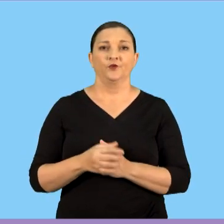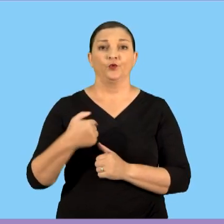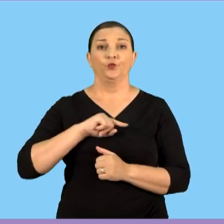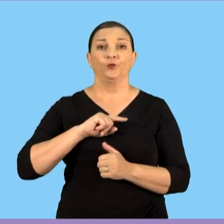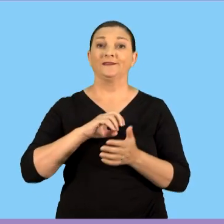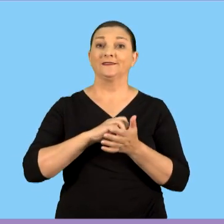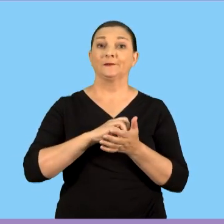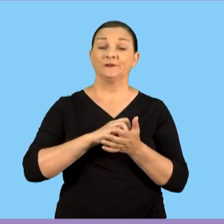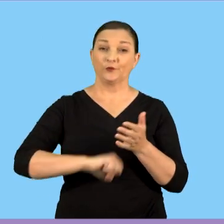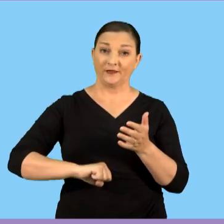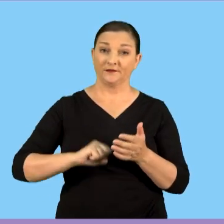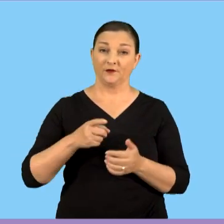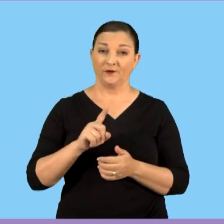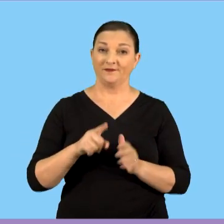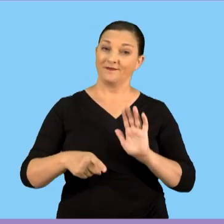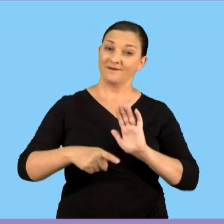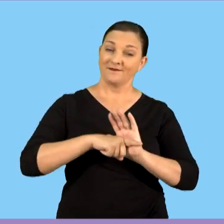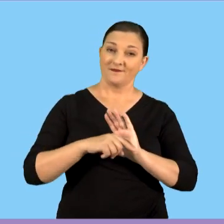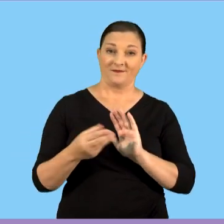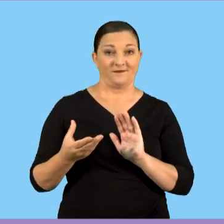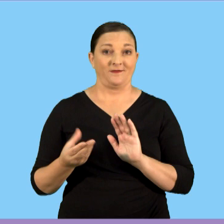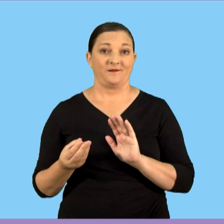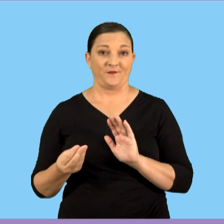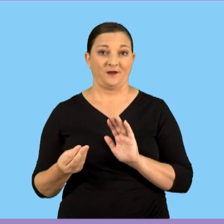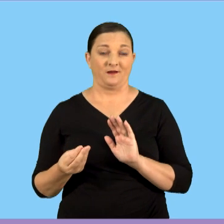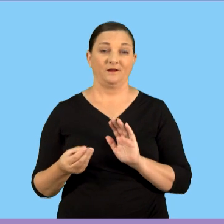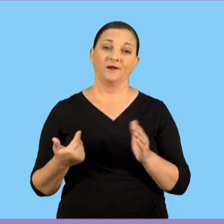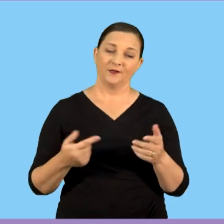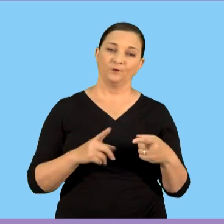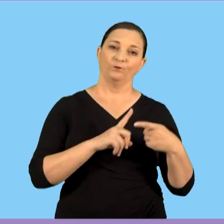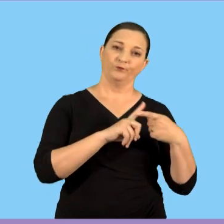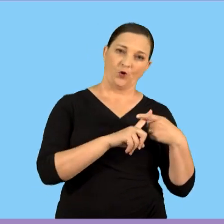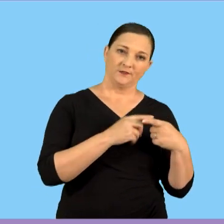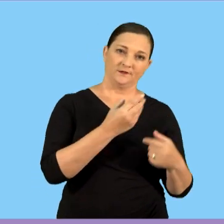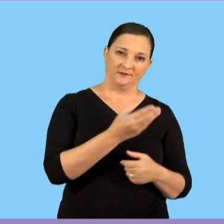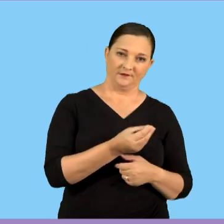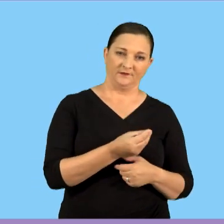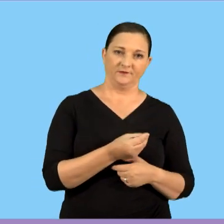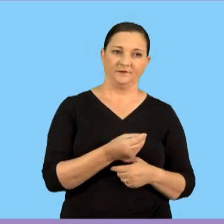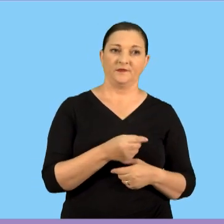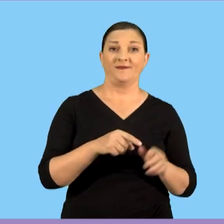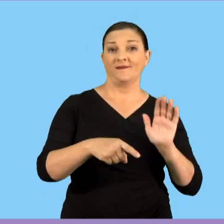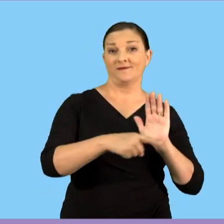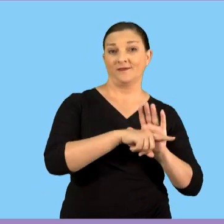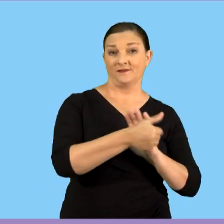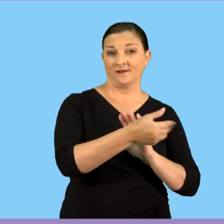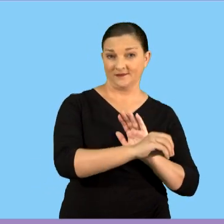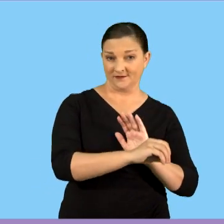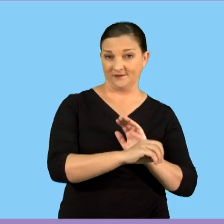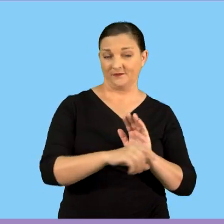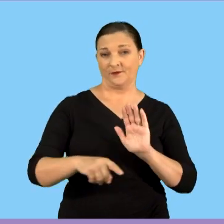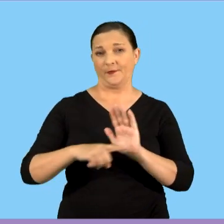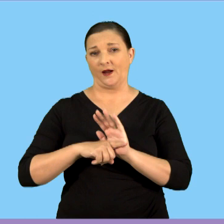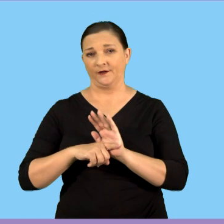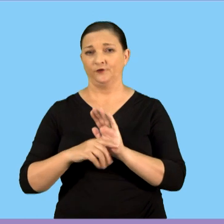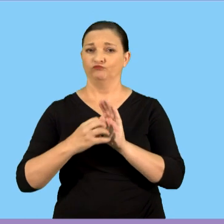what's happening there in the next step? We are subtracting a negative number and a positive number. A negative